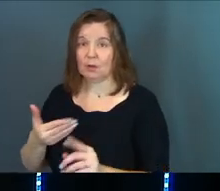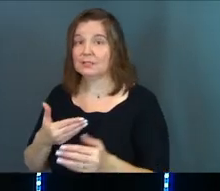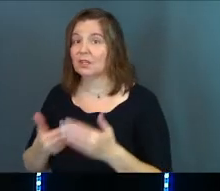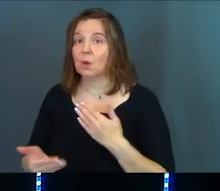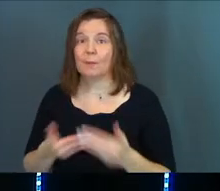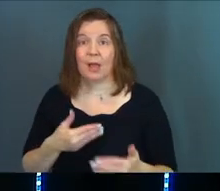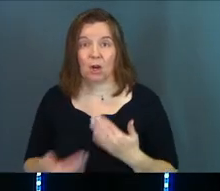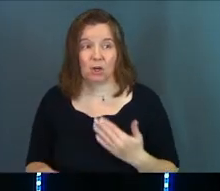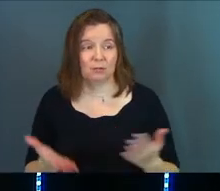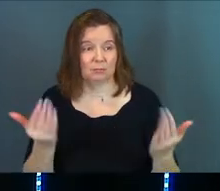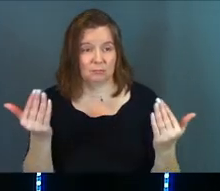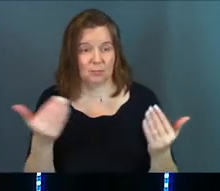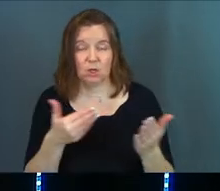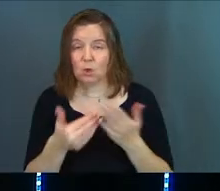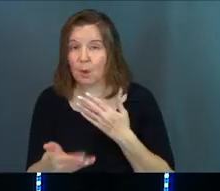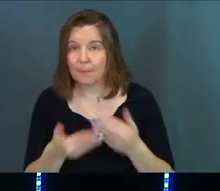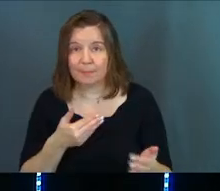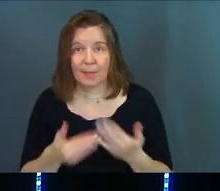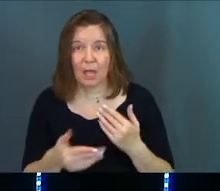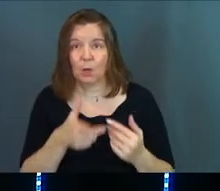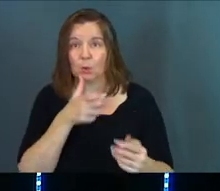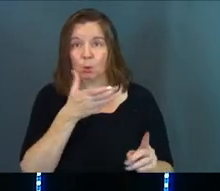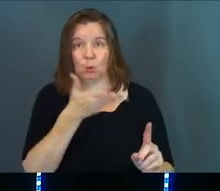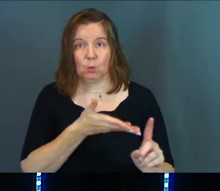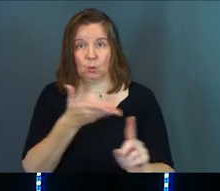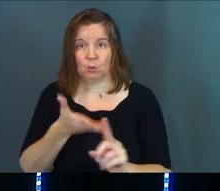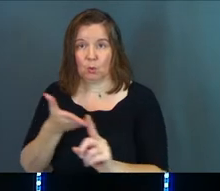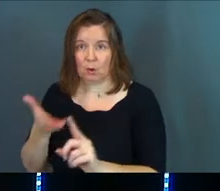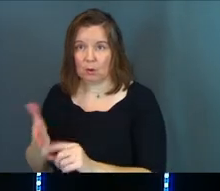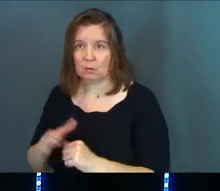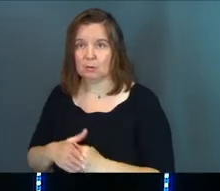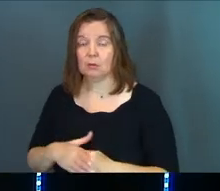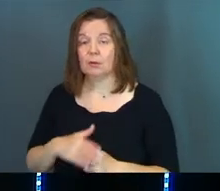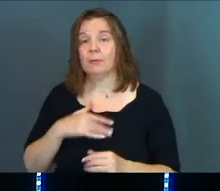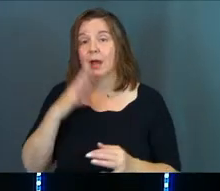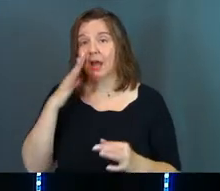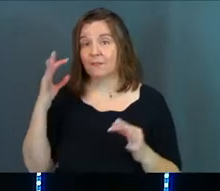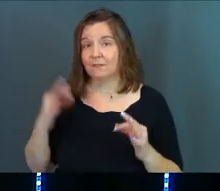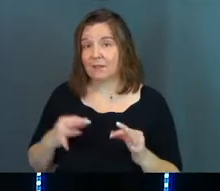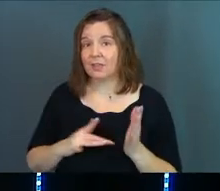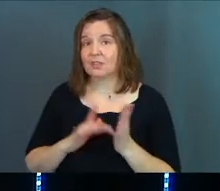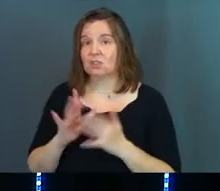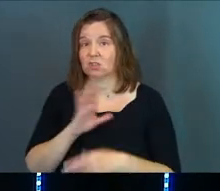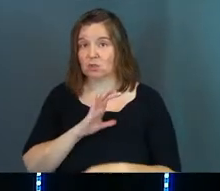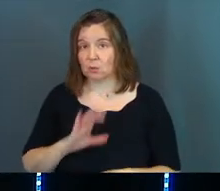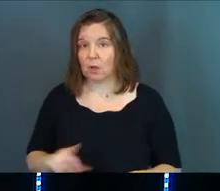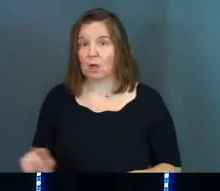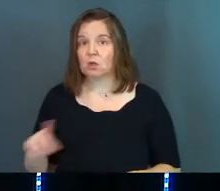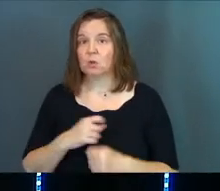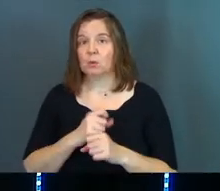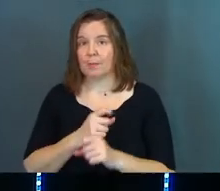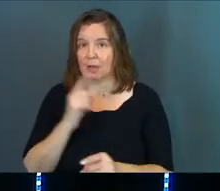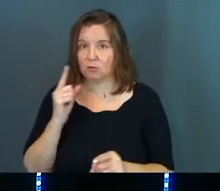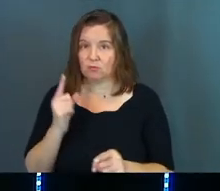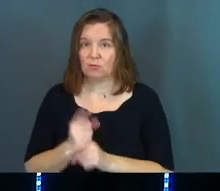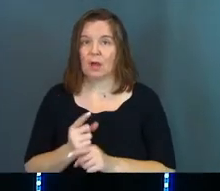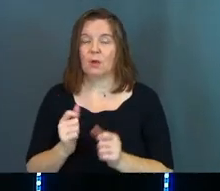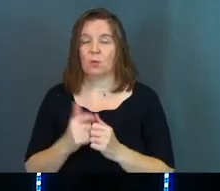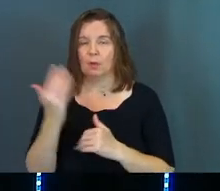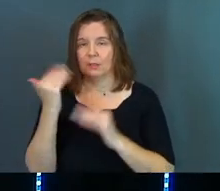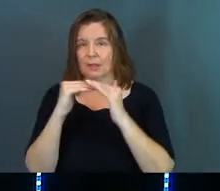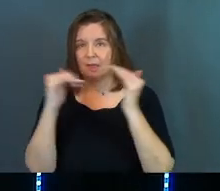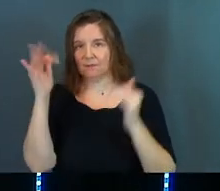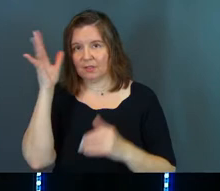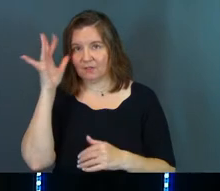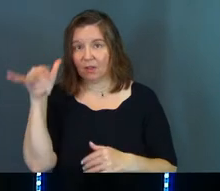say, no matter? Come on, no matter who you are, by faith in Jesus Christ, you are made right with our